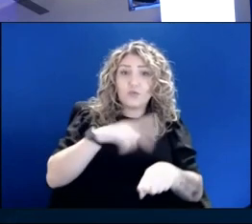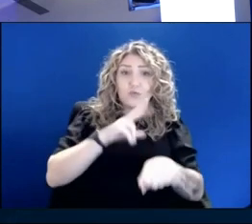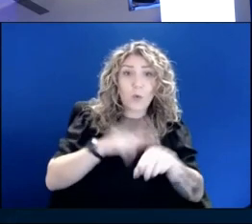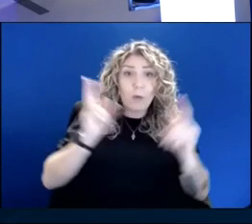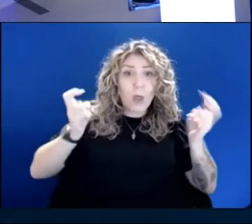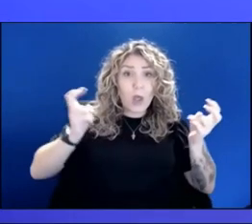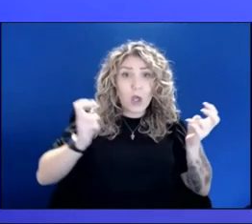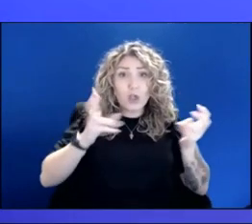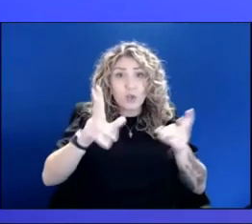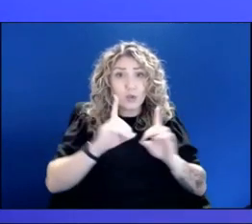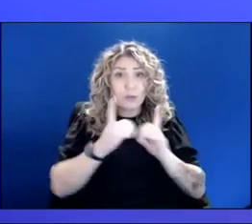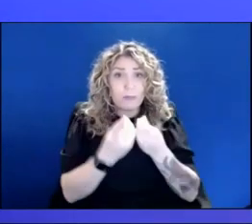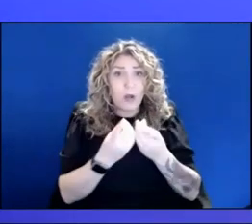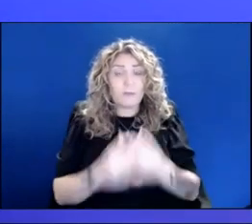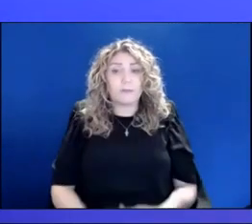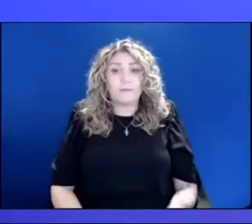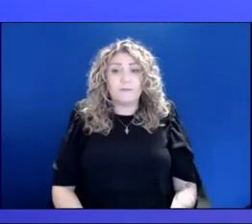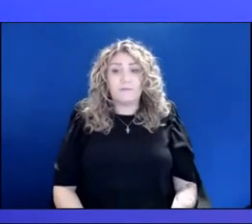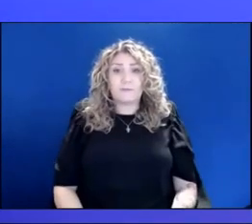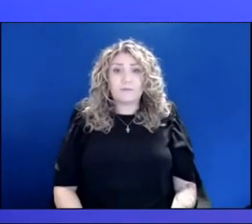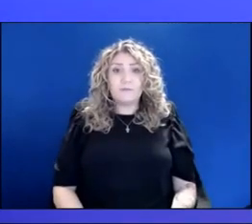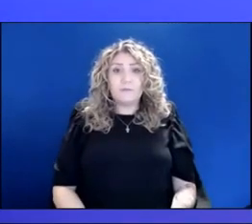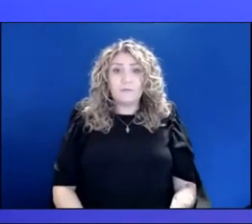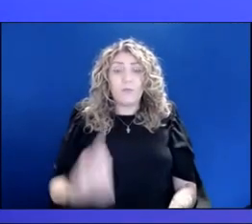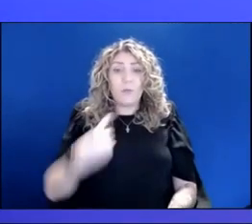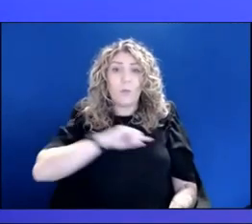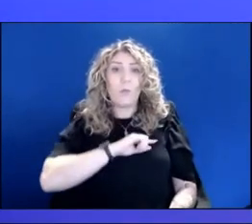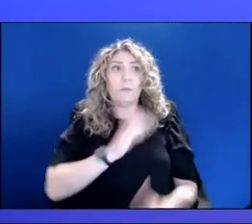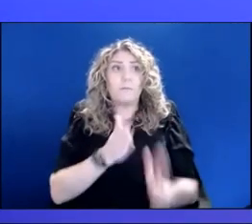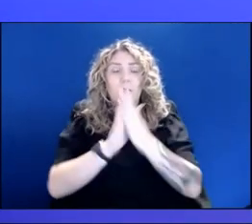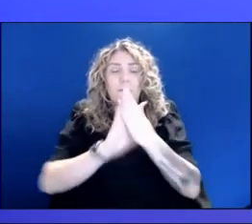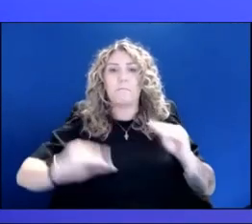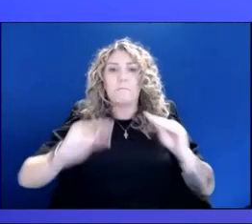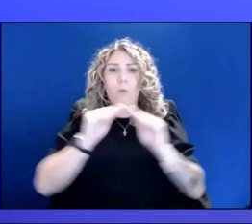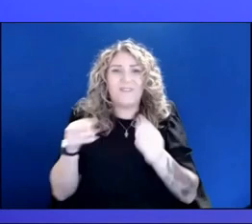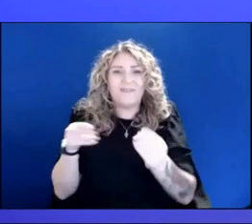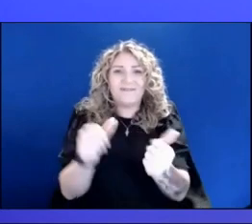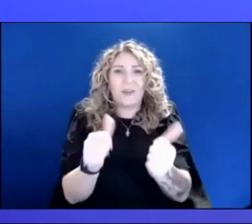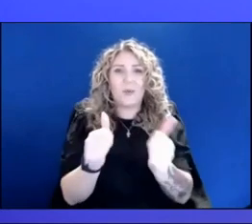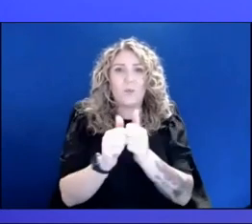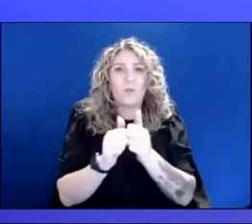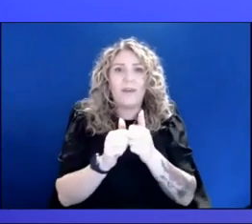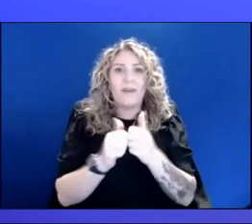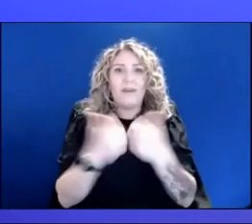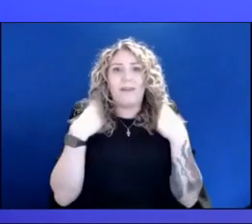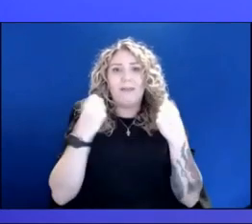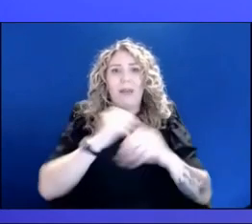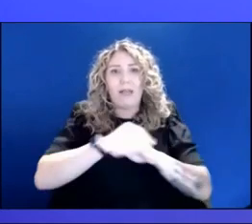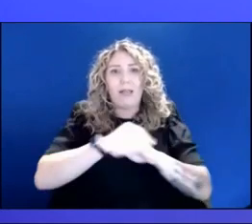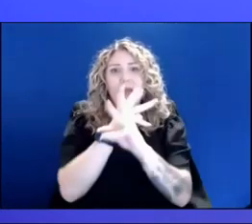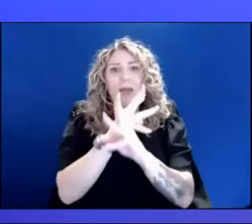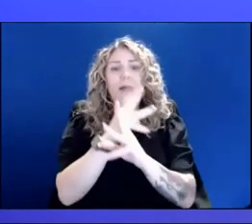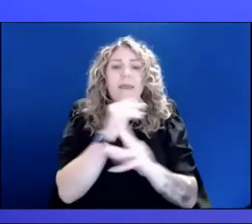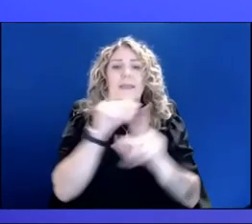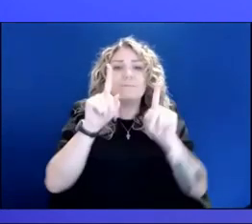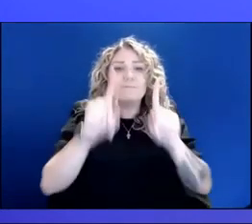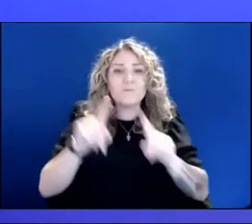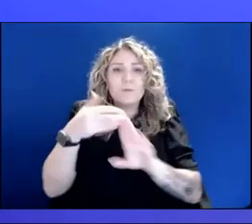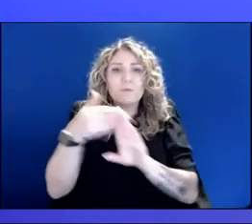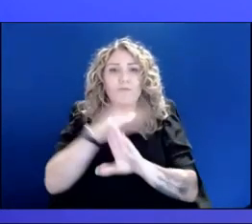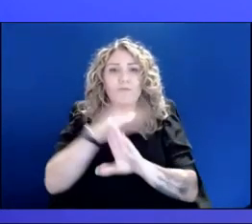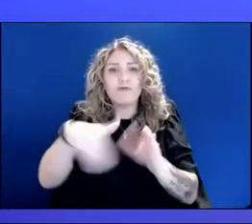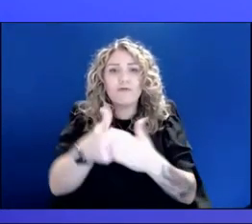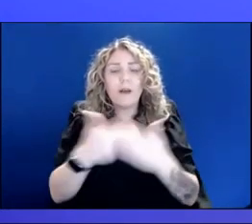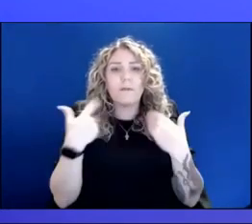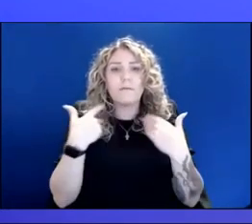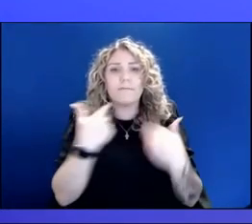department? I think we've become way more efficient, with telehealth and screening before they get to the hospital. We do a lot of the education now by